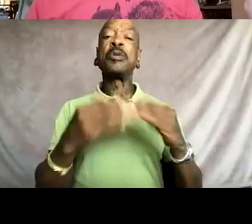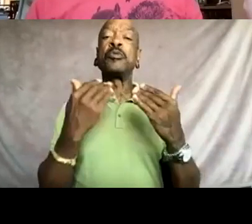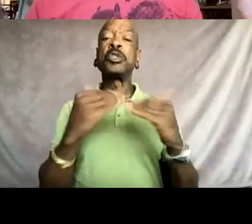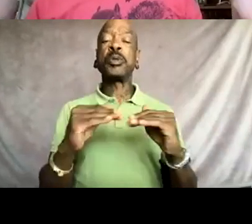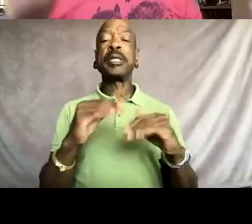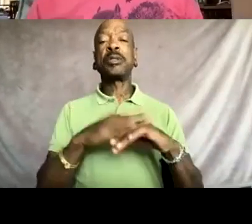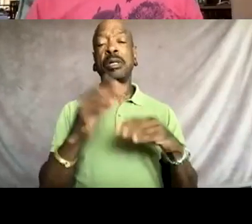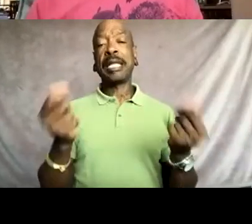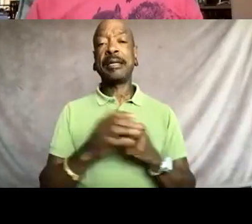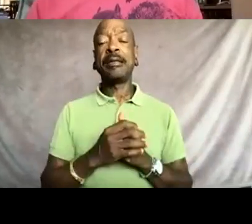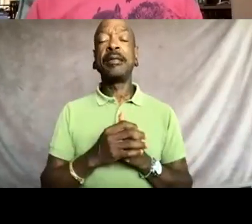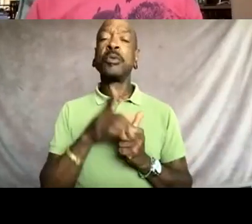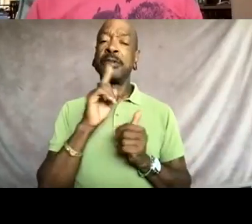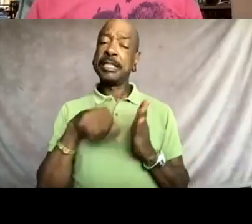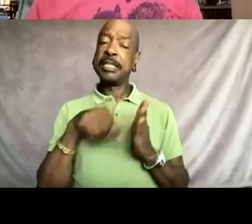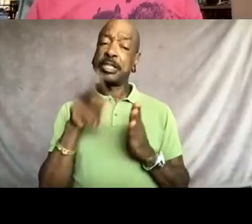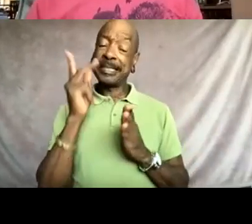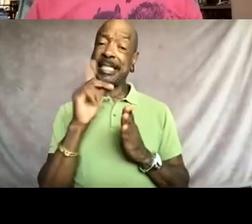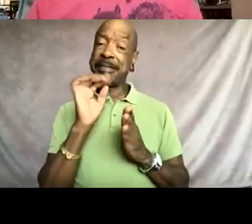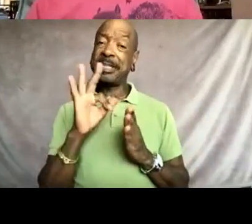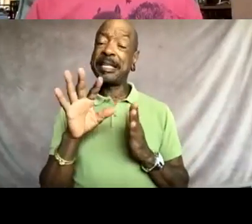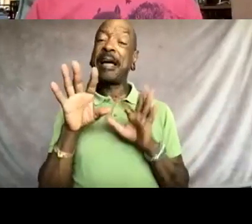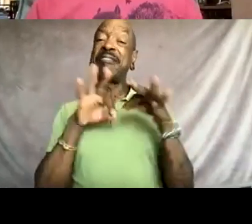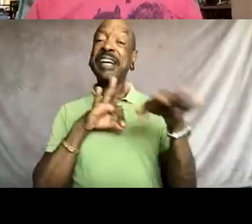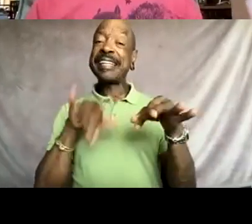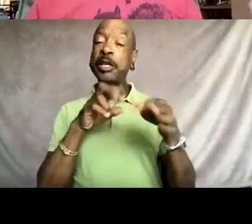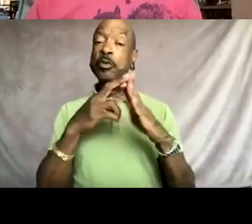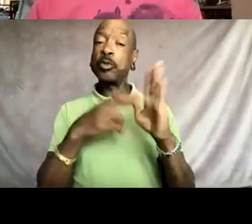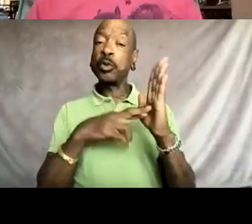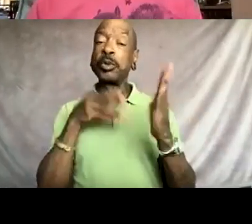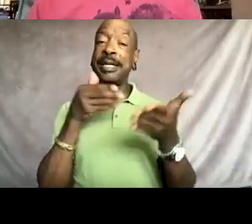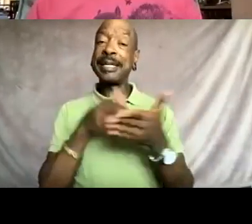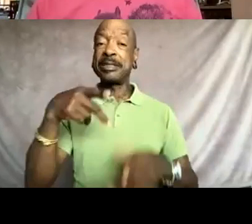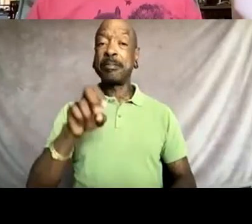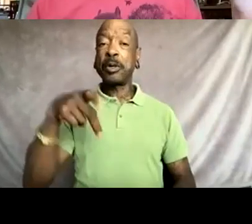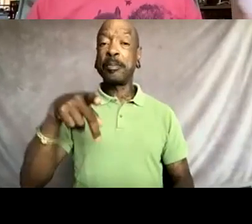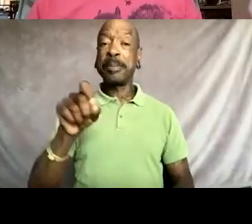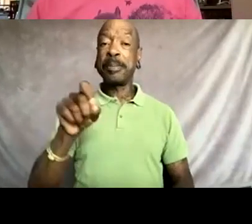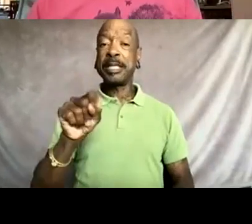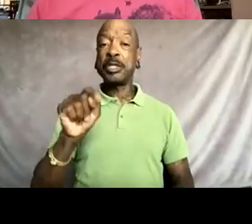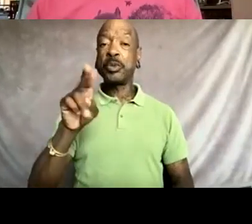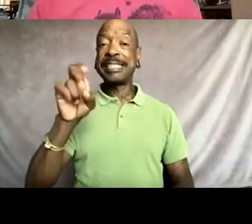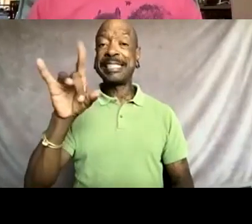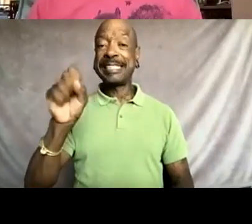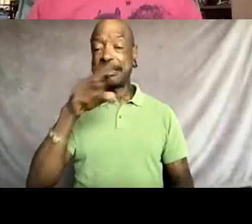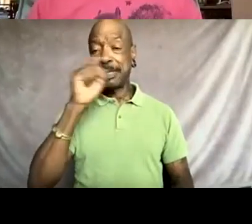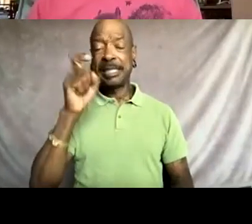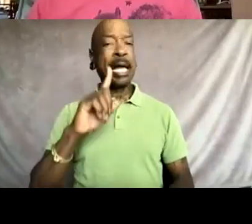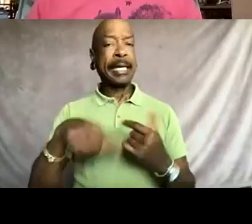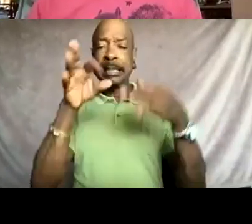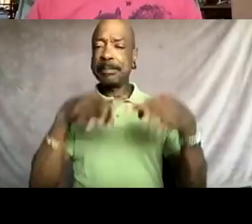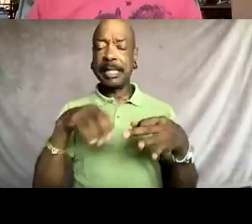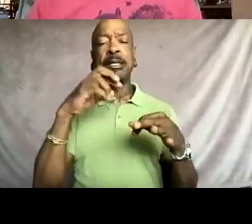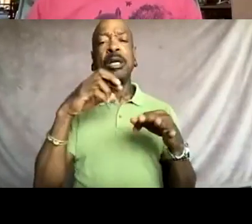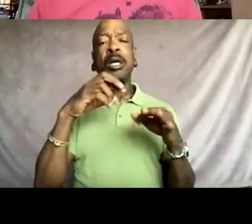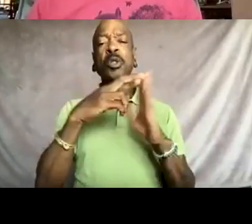that you want to just check and see if it violates this thing called the rule against perpetuities. I cannot tell you what the rule is because it is the hardest thing to memorize